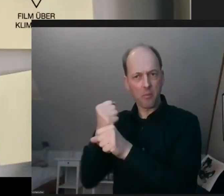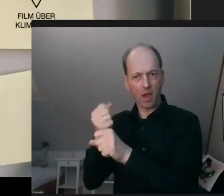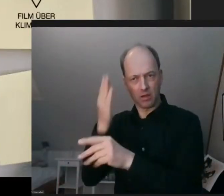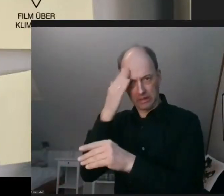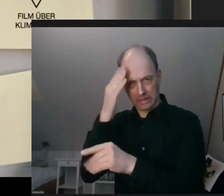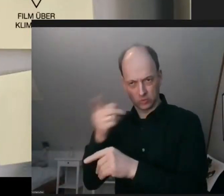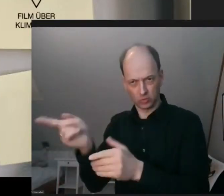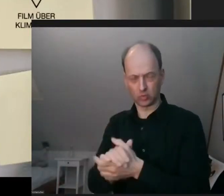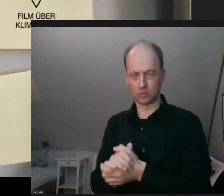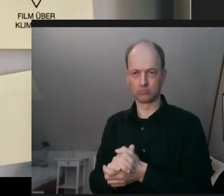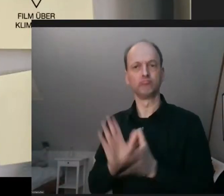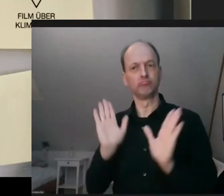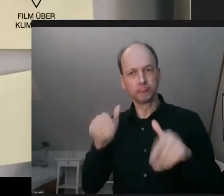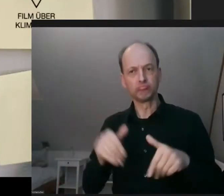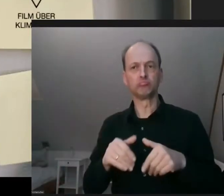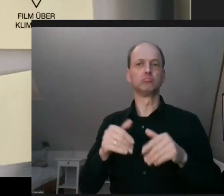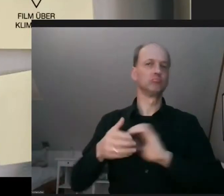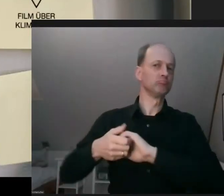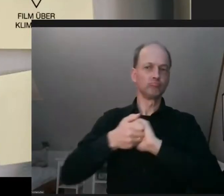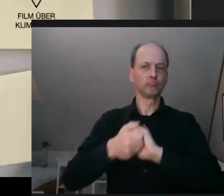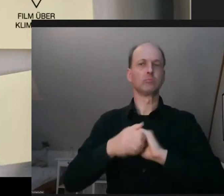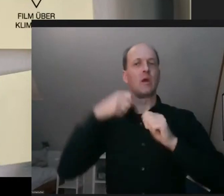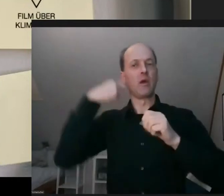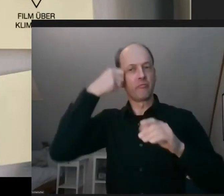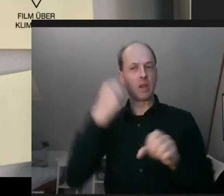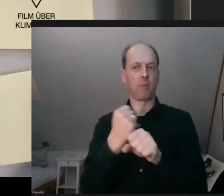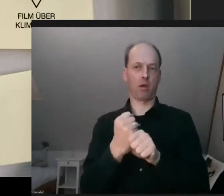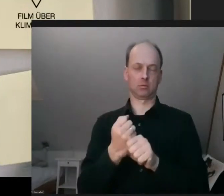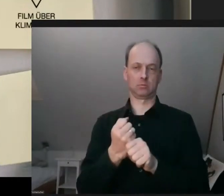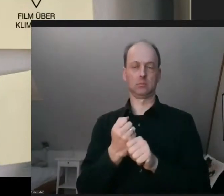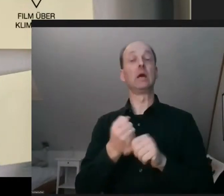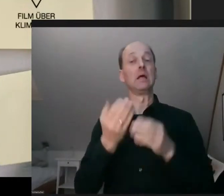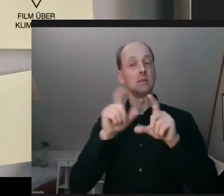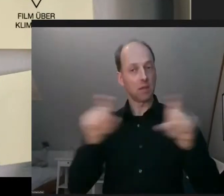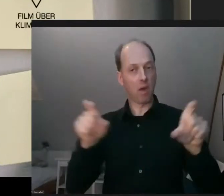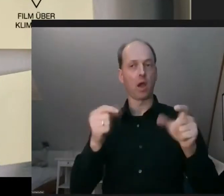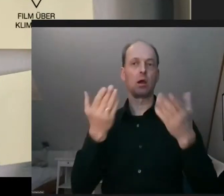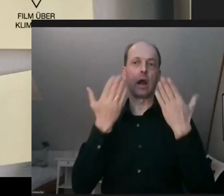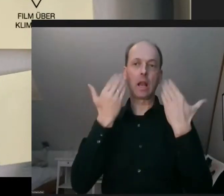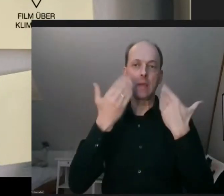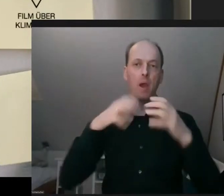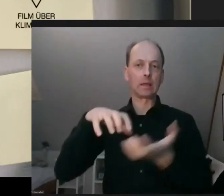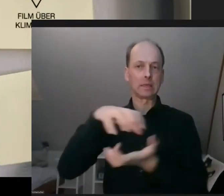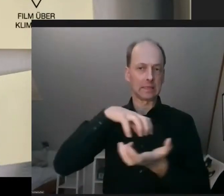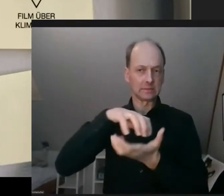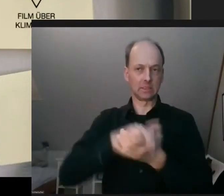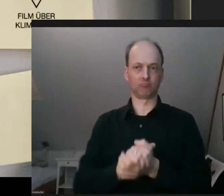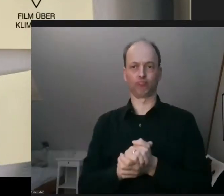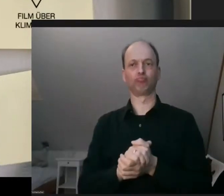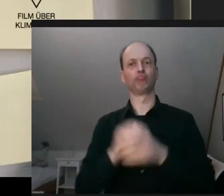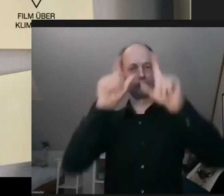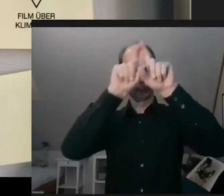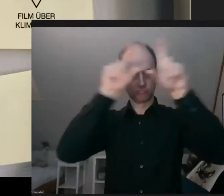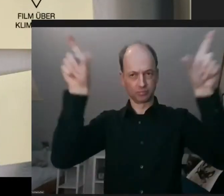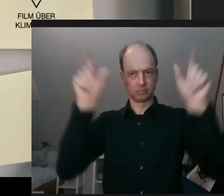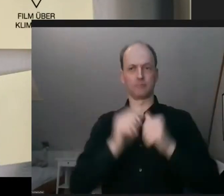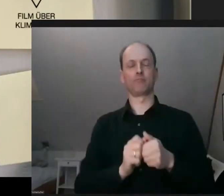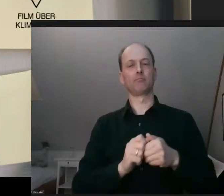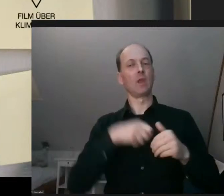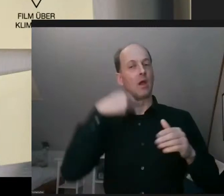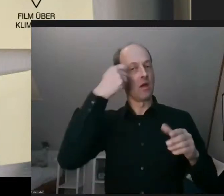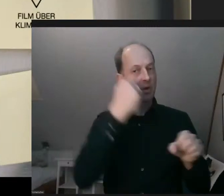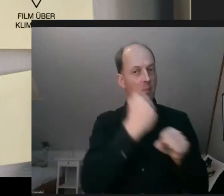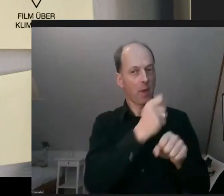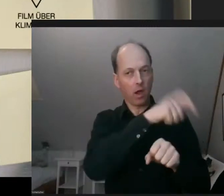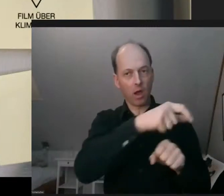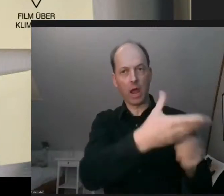subject, and a lot of people know it. Let's do a film about the climate crisis. And then we came together and invited the